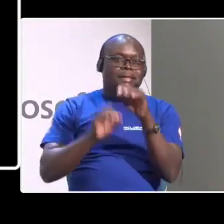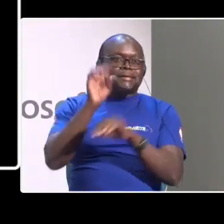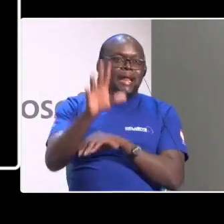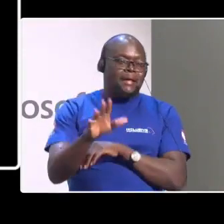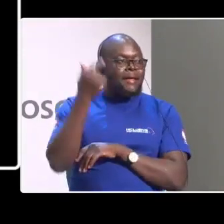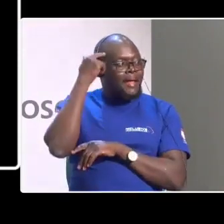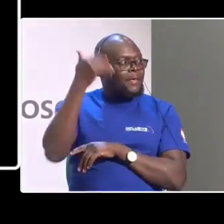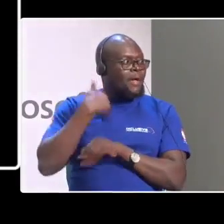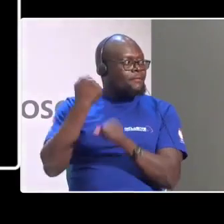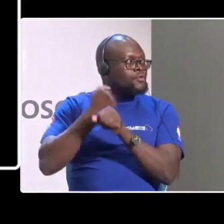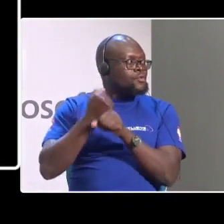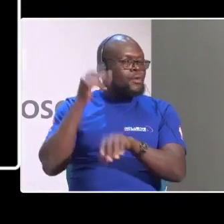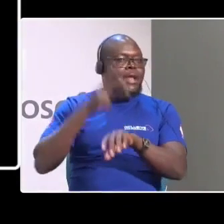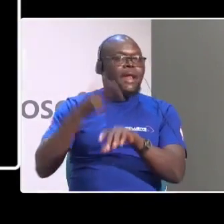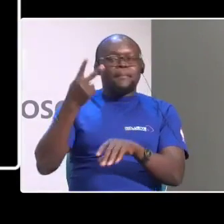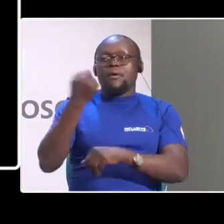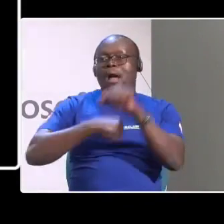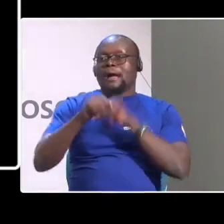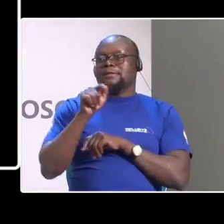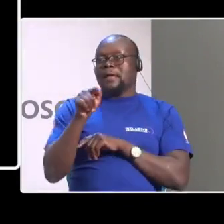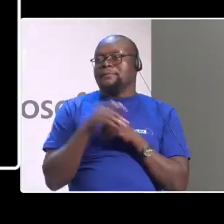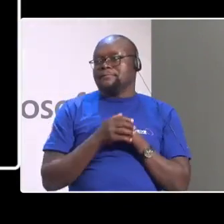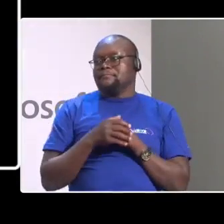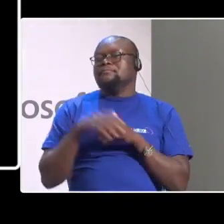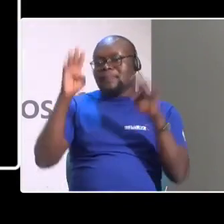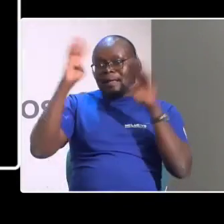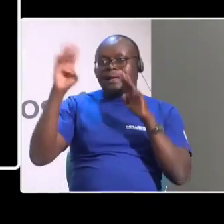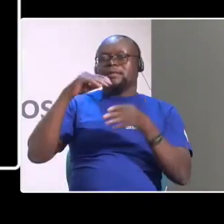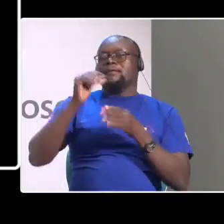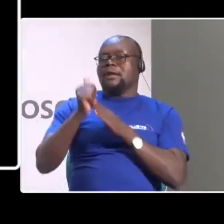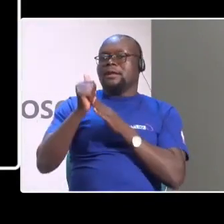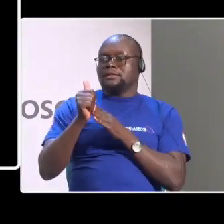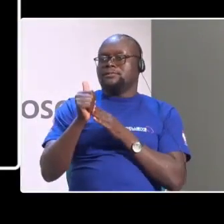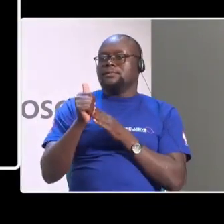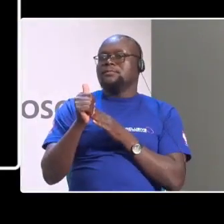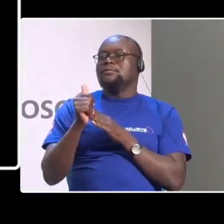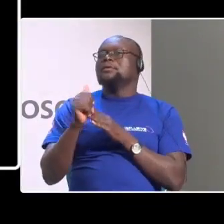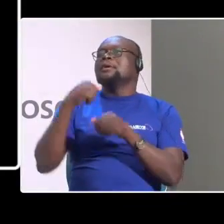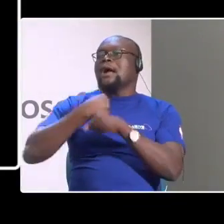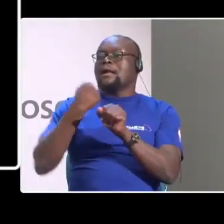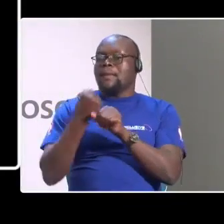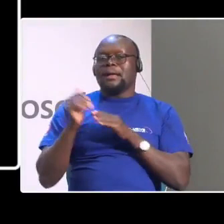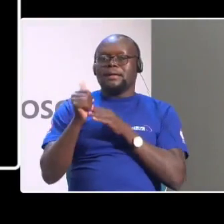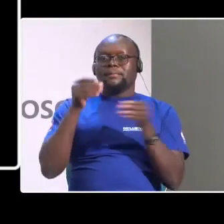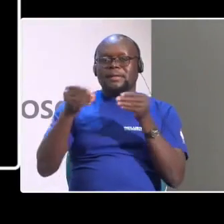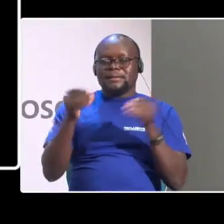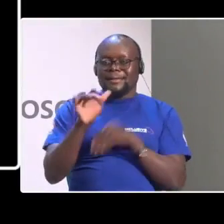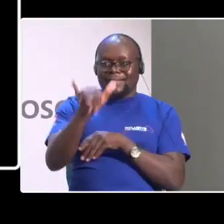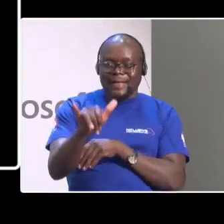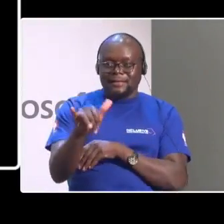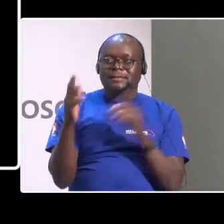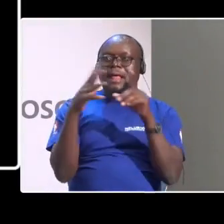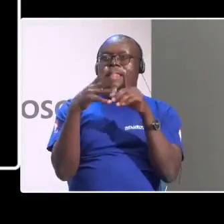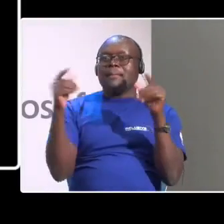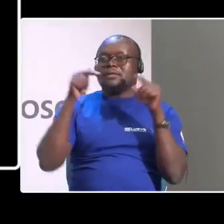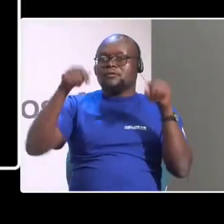I think we're going to have to do a double act here. Creative leadership can underpin disability leadership, and that is the message